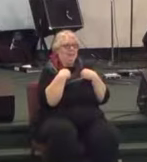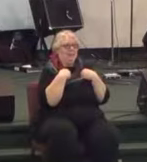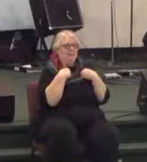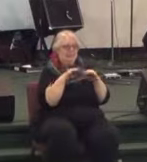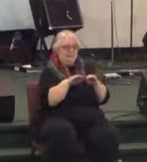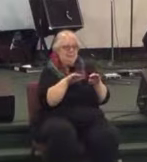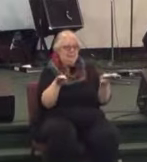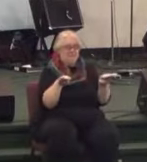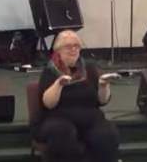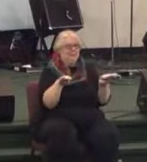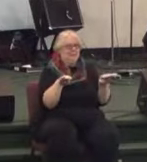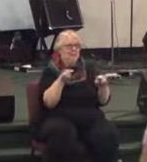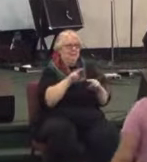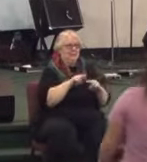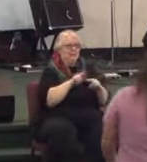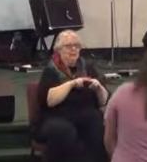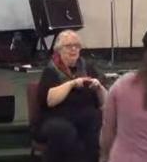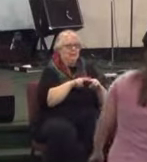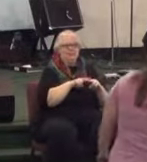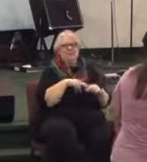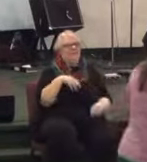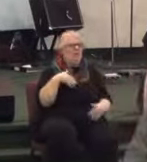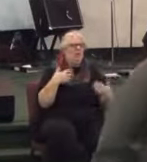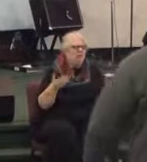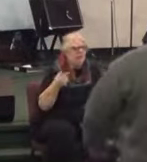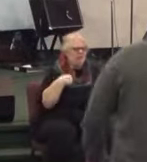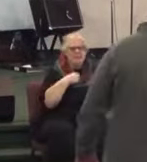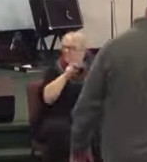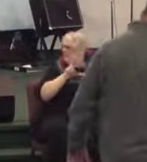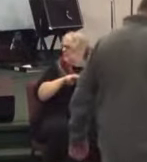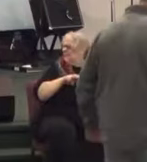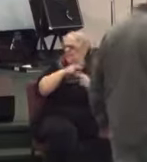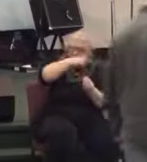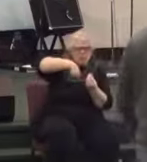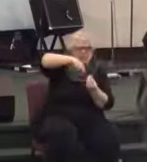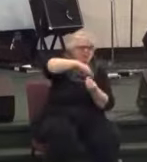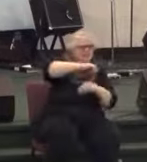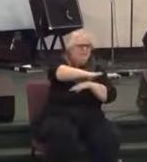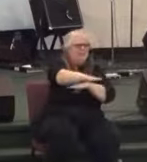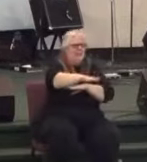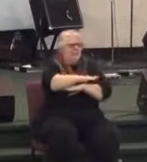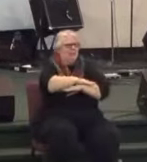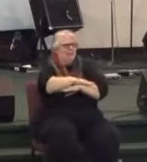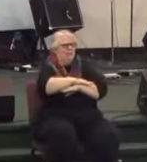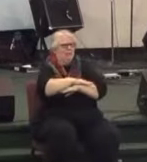that. And I said, why? He said, well, we can just sit here around the table. And I said, Mark, there's only 6 chairs around